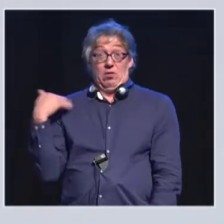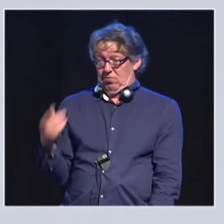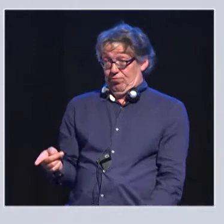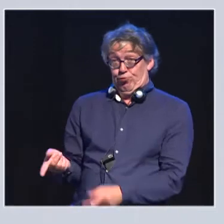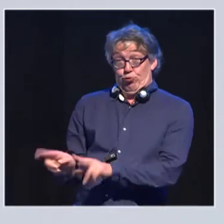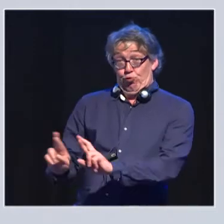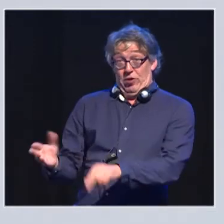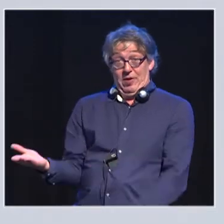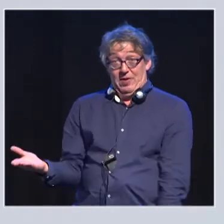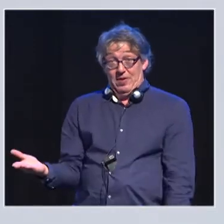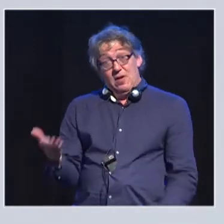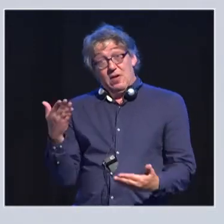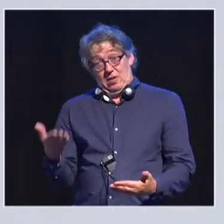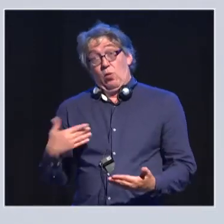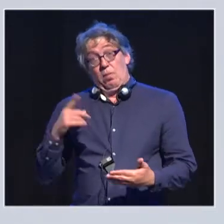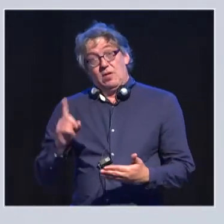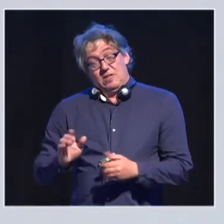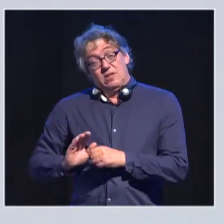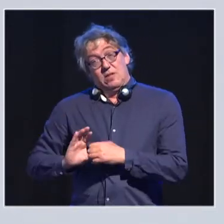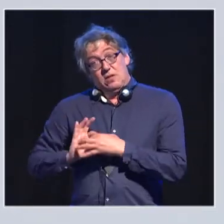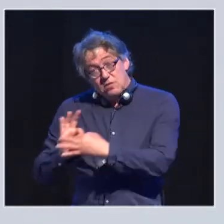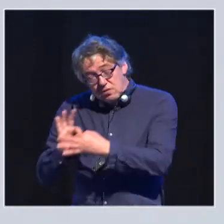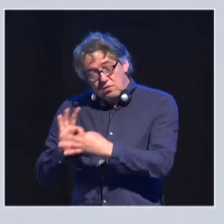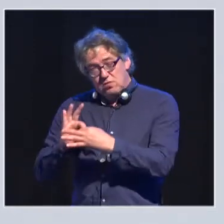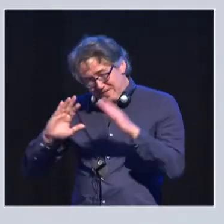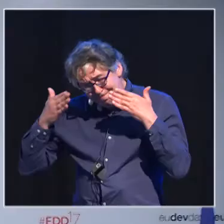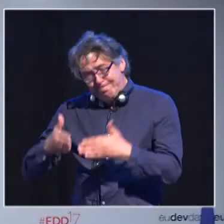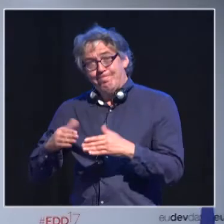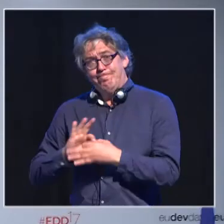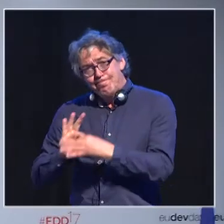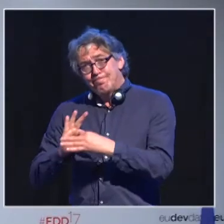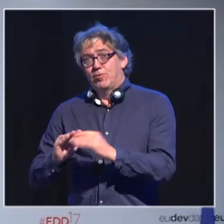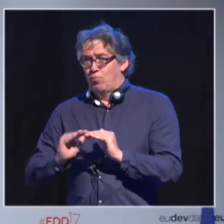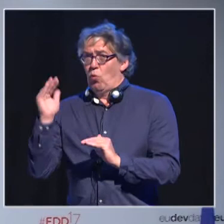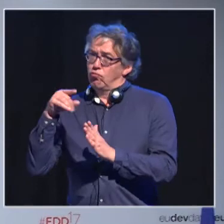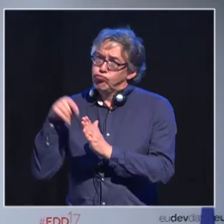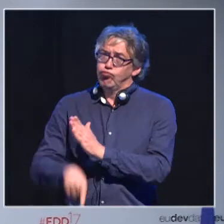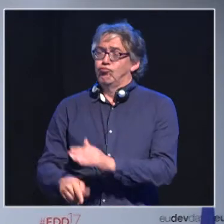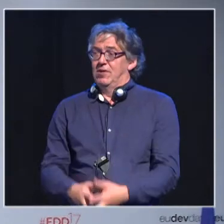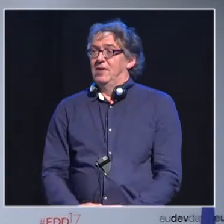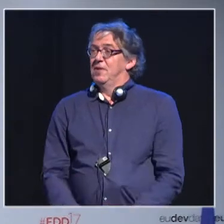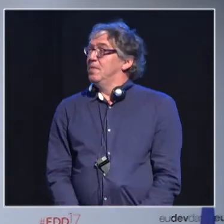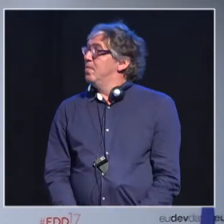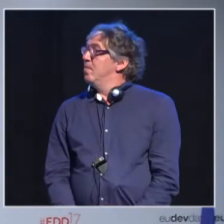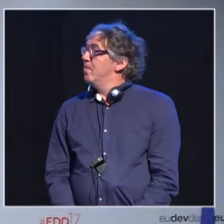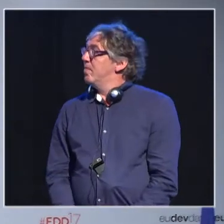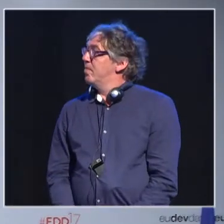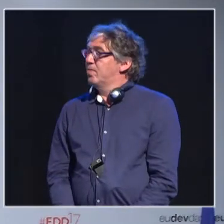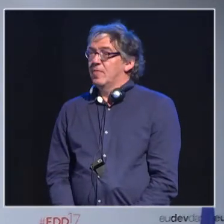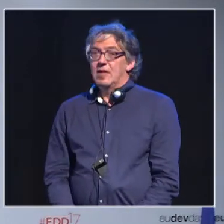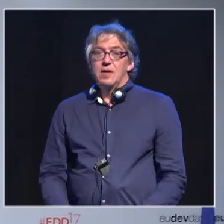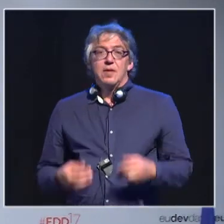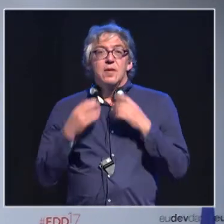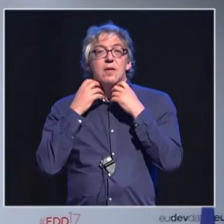to push on this cooperation. Before I asked Ms. Chinyenye to answer her question, do you